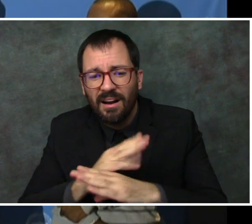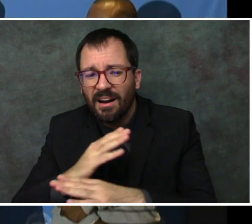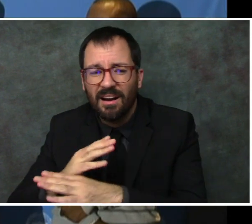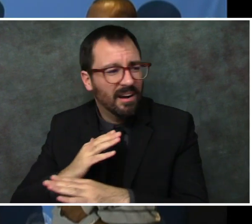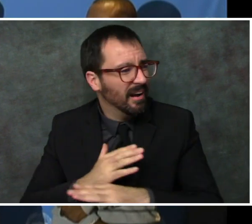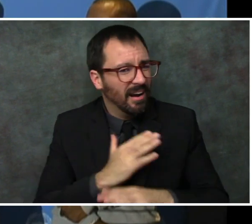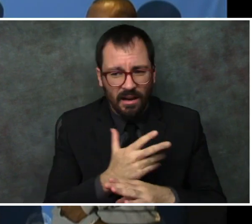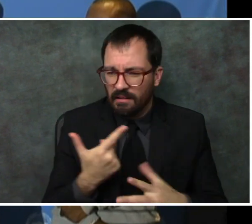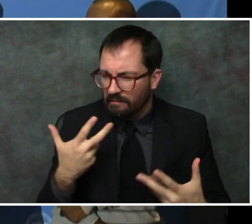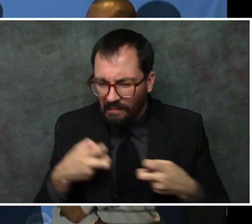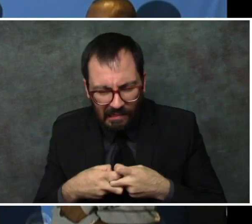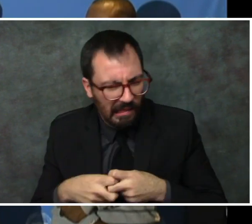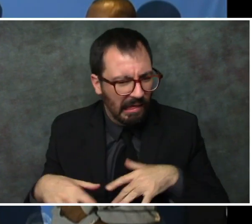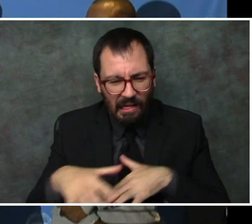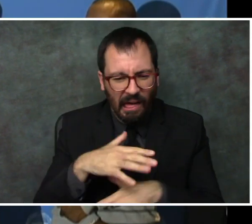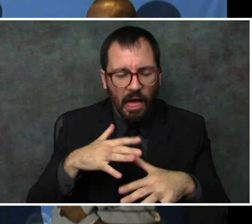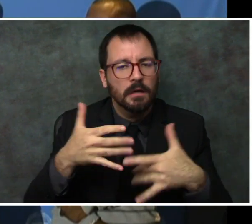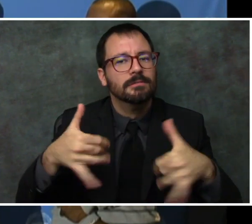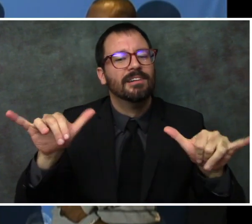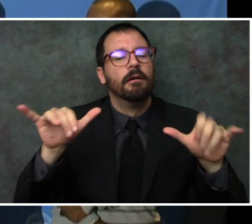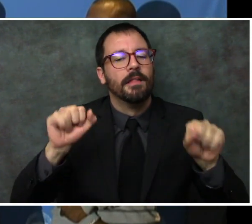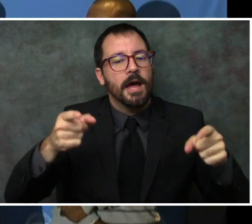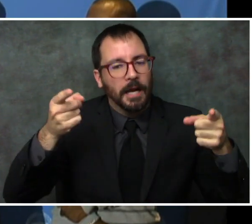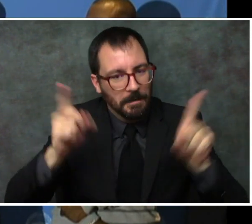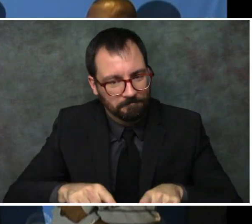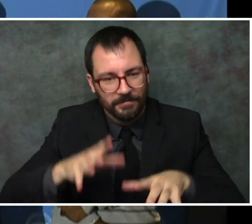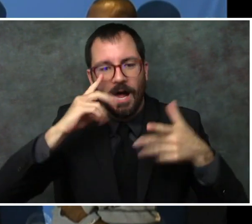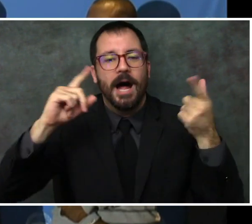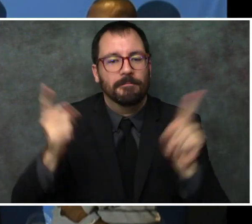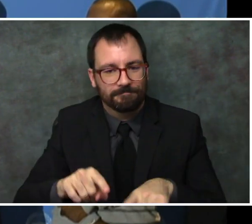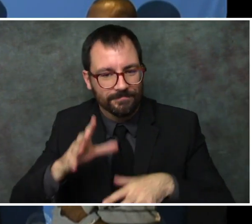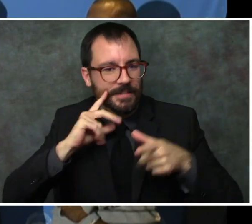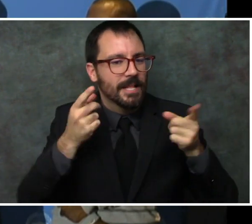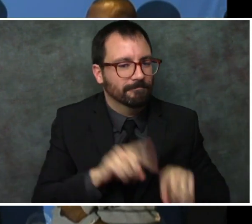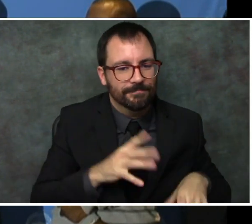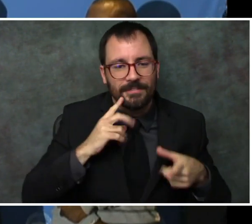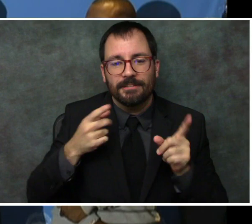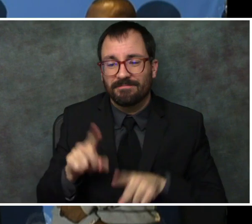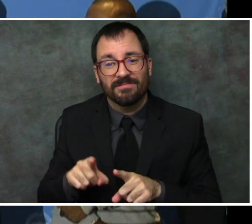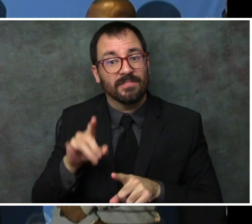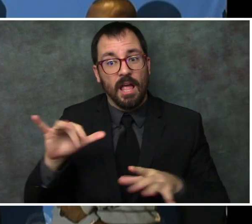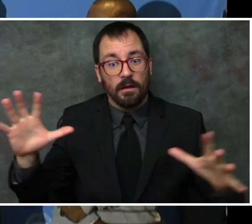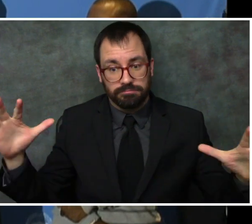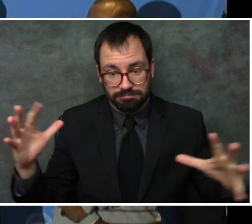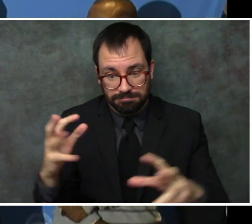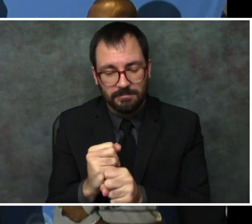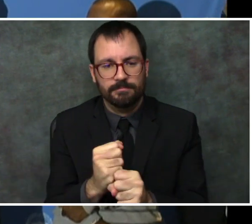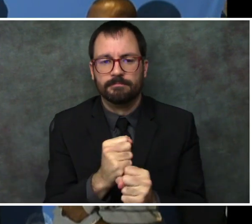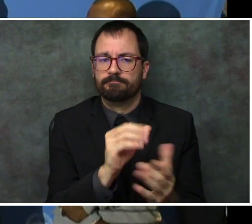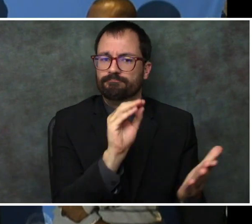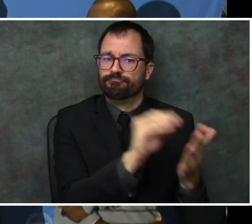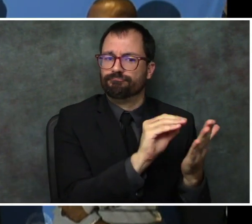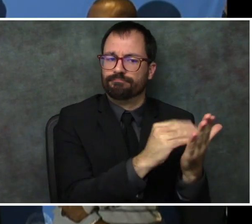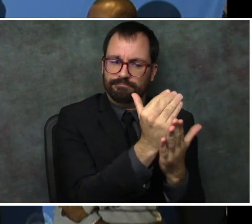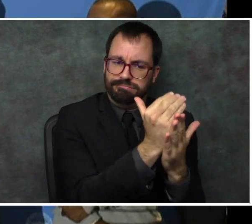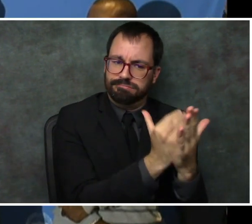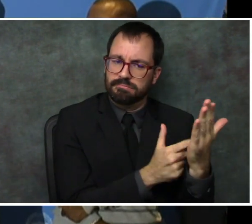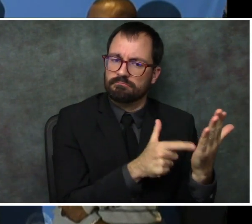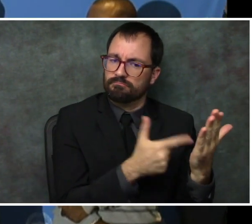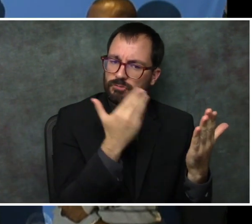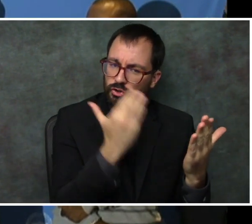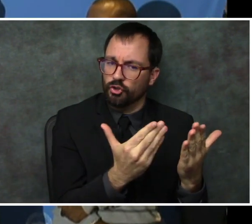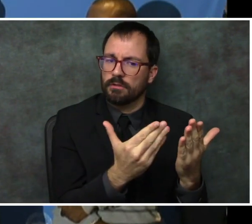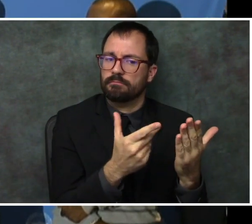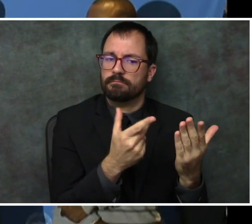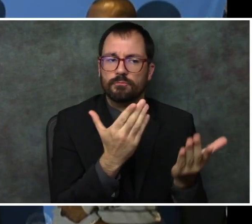encountered, we were able to reach consensus on the issues and came up with an excellent set of well-documented recommendations